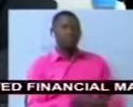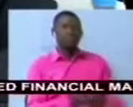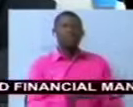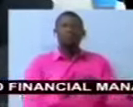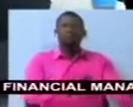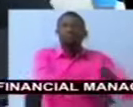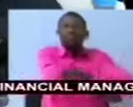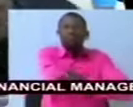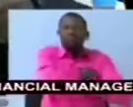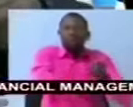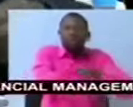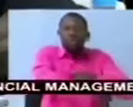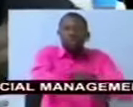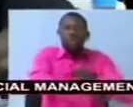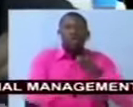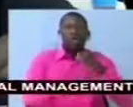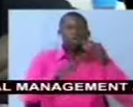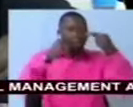testimonies.